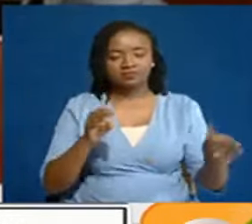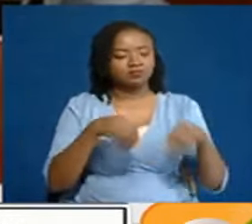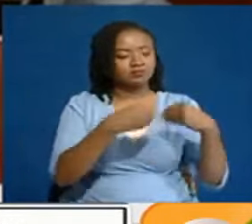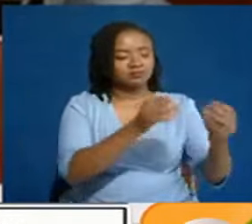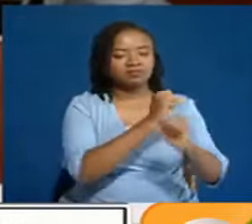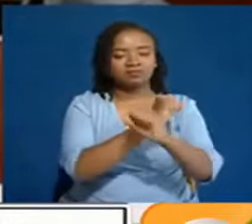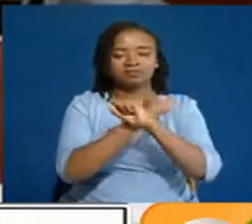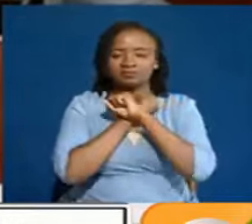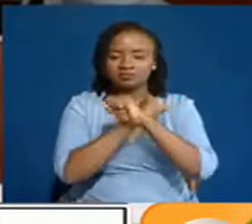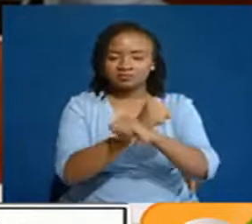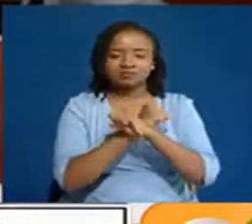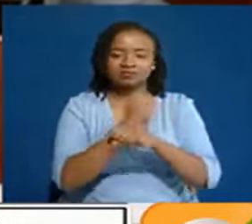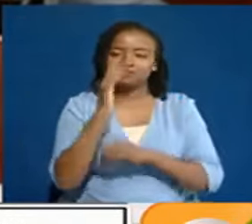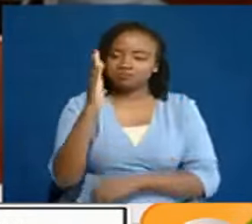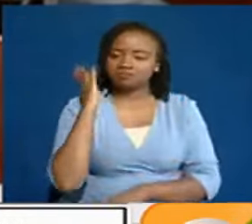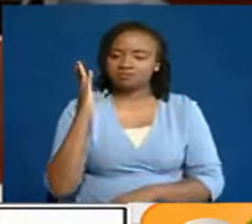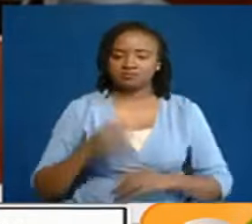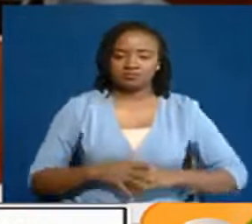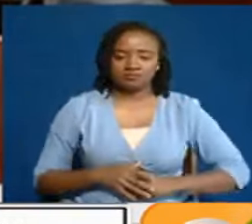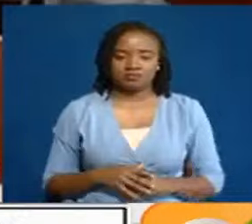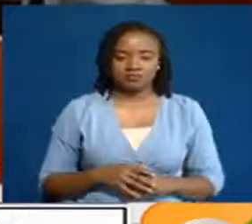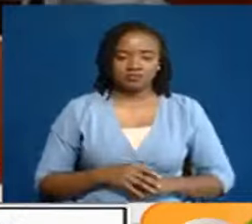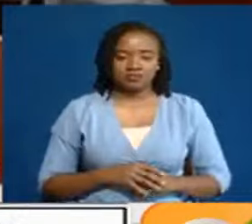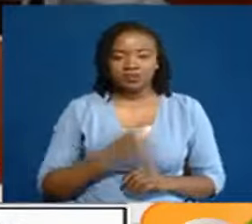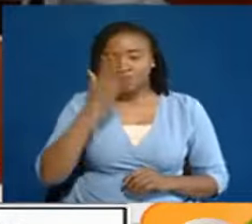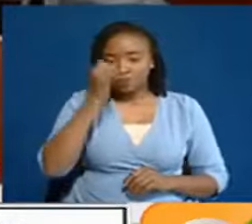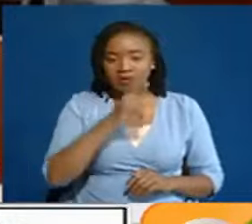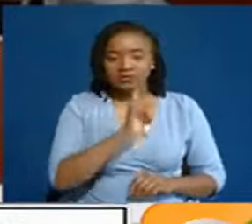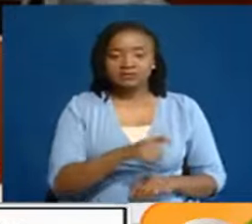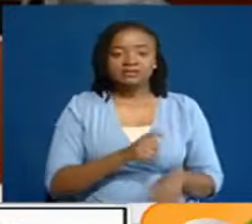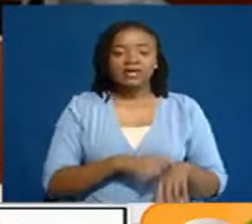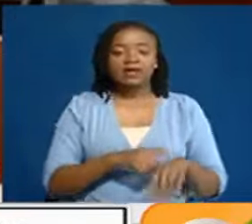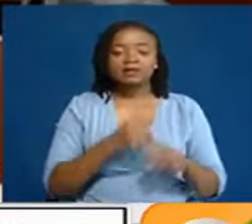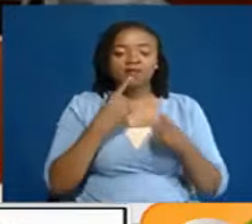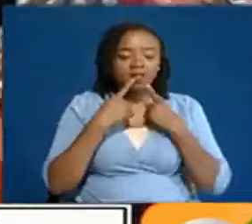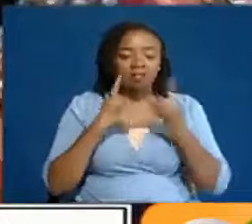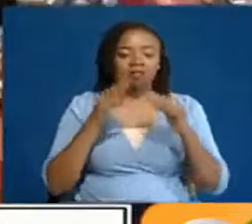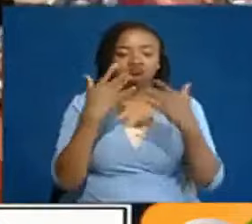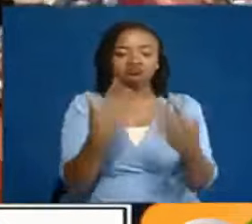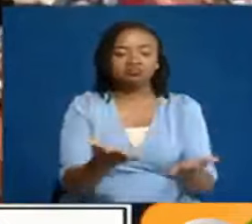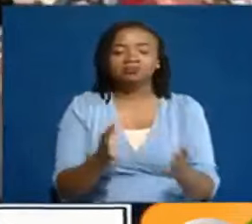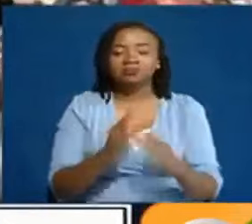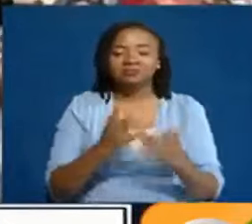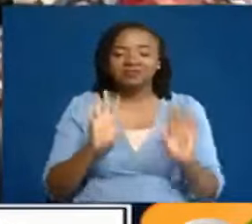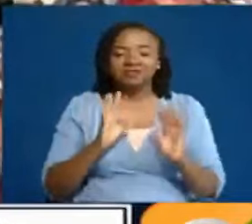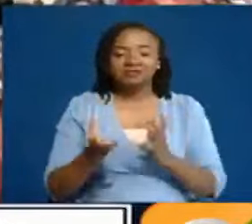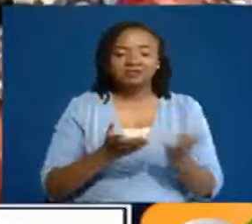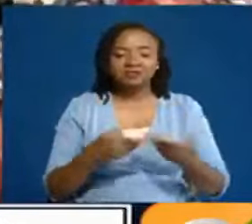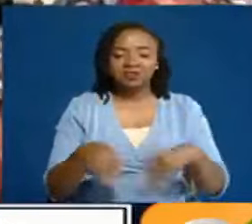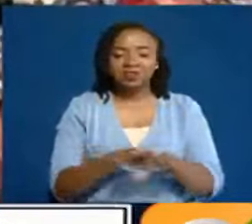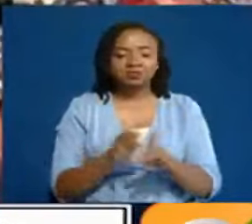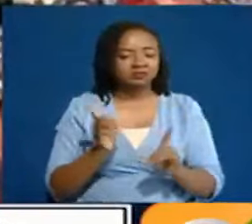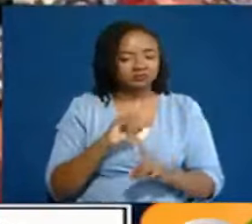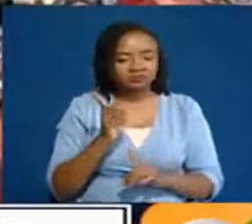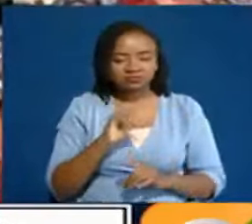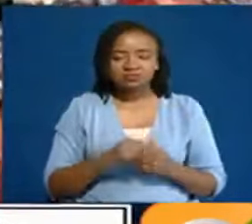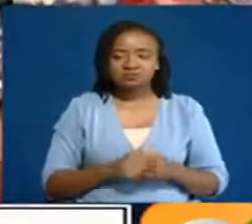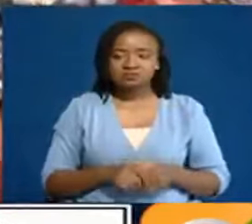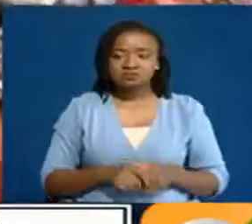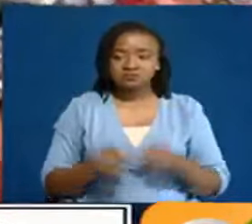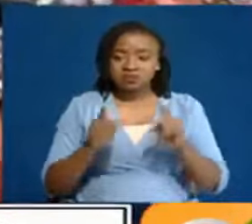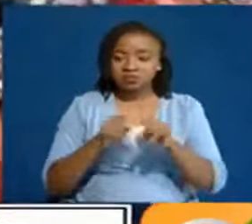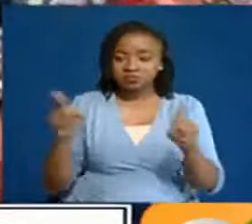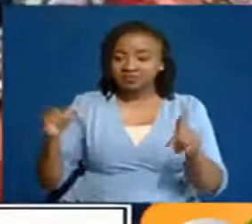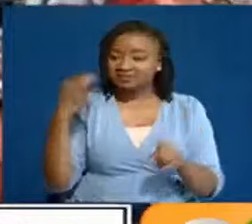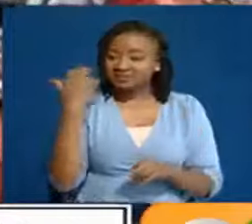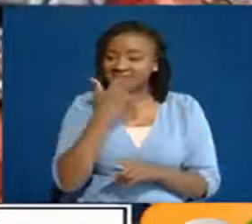Because the motion does not end at the tabling, at the notice of motion today. However, Gachagua did not walk alone despite